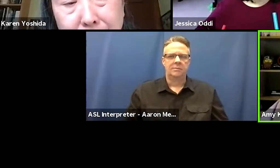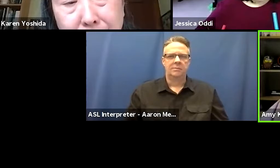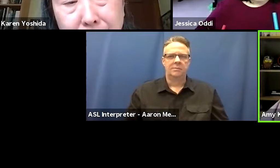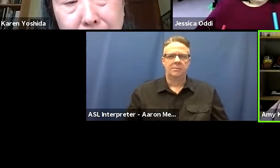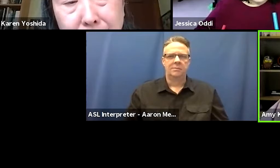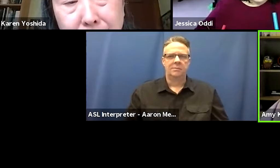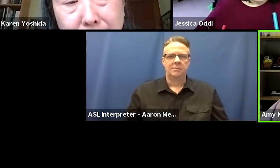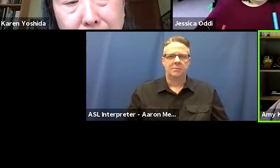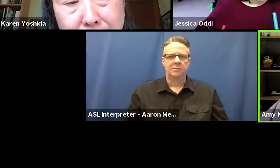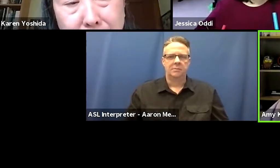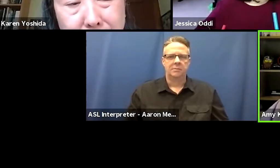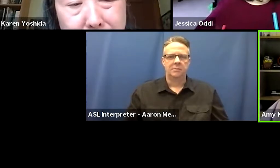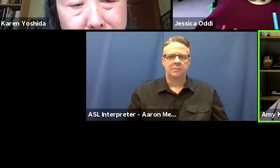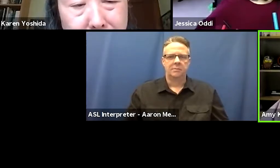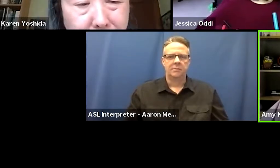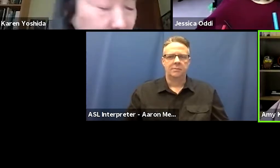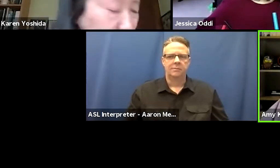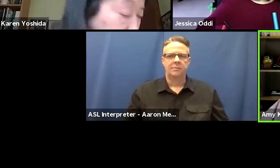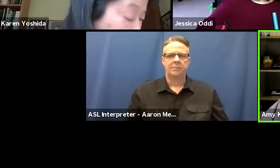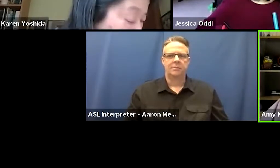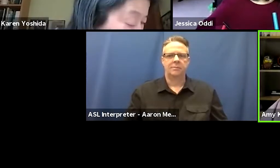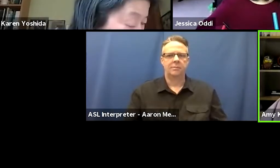MPs, with the press,